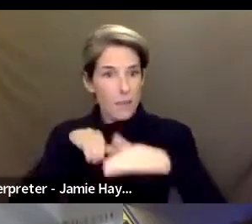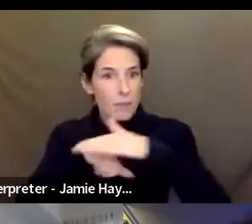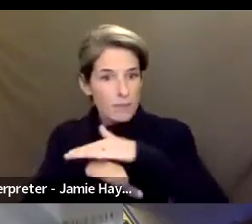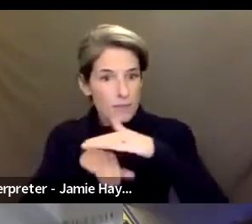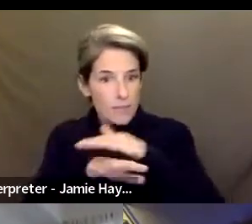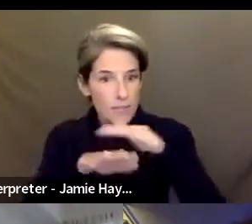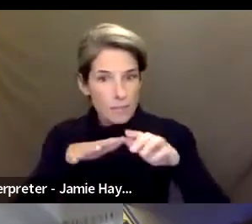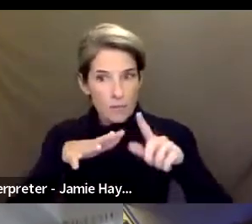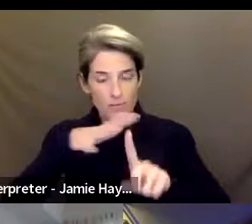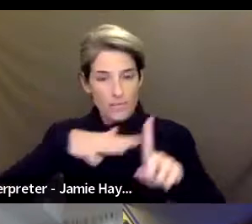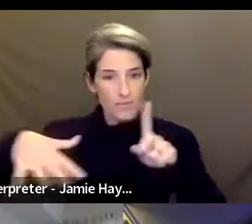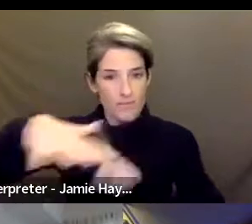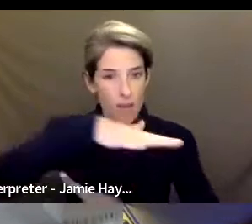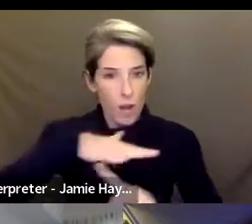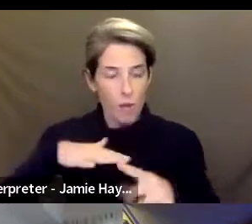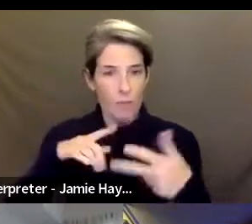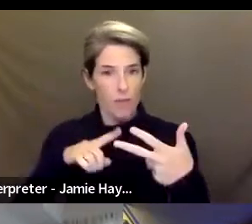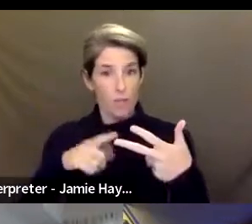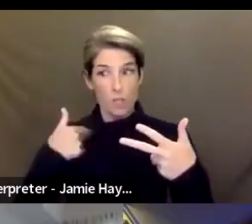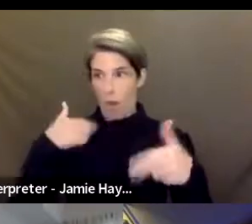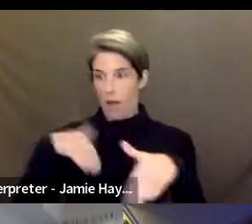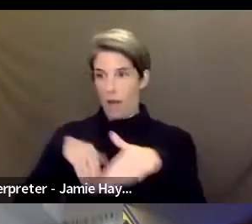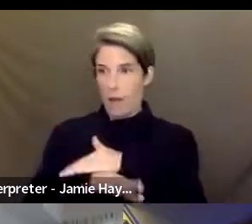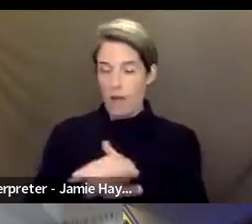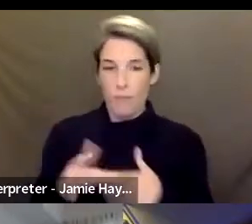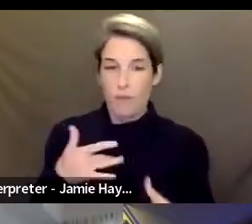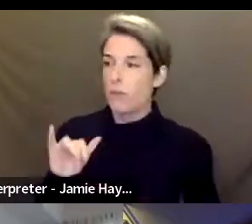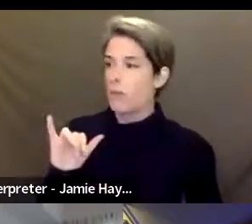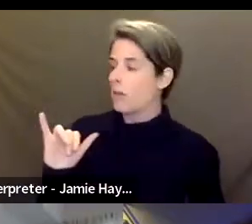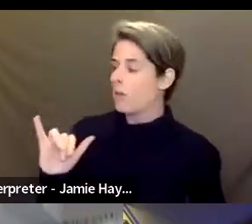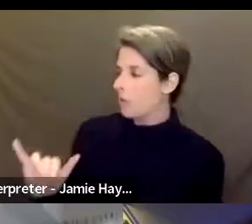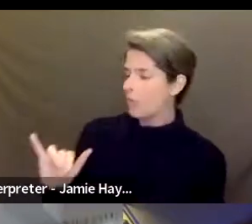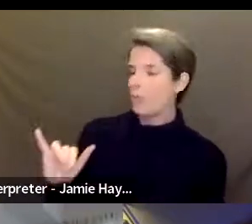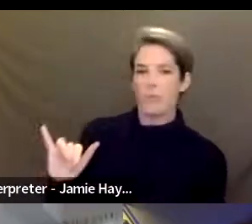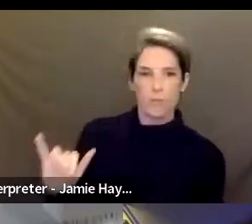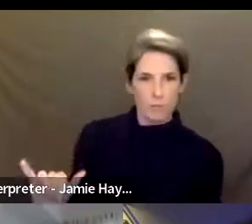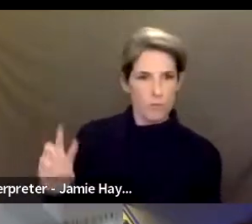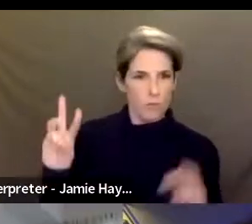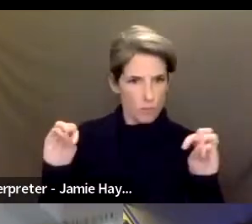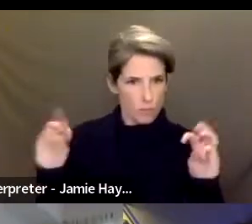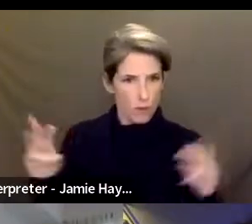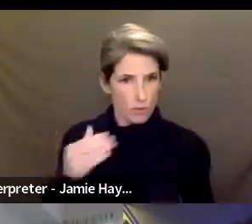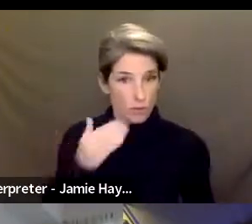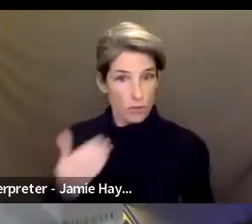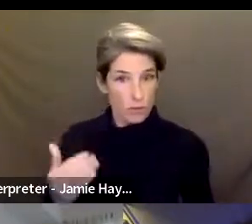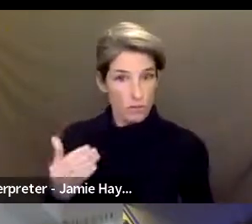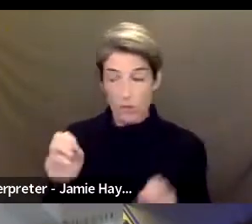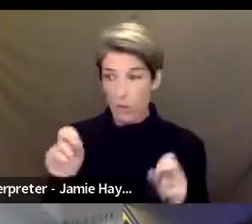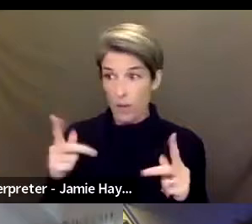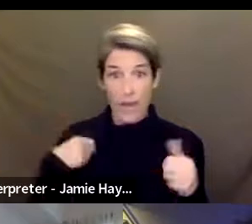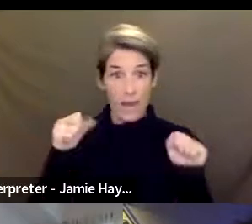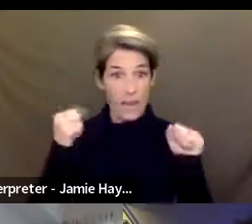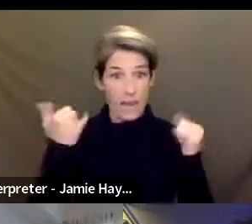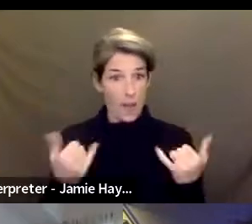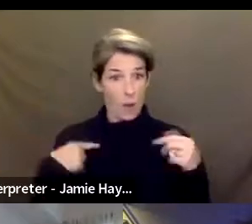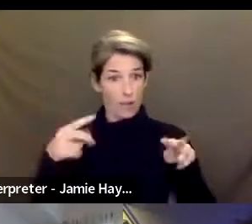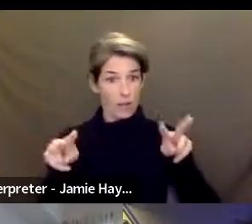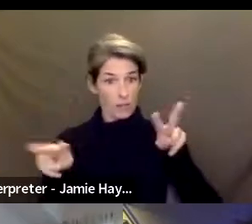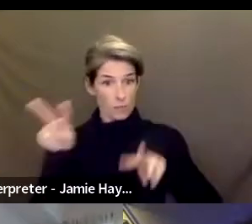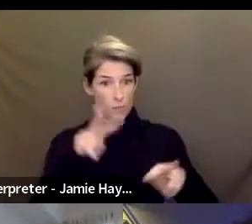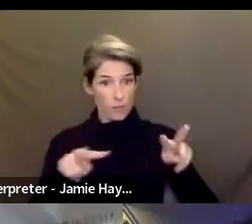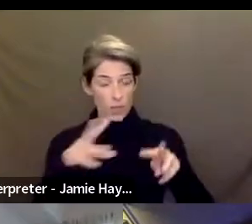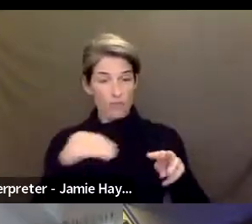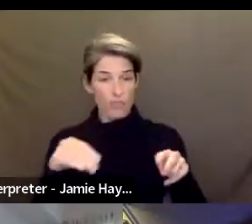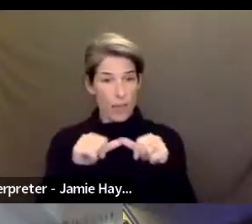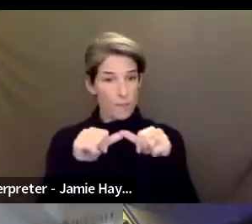and so by the time I arrive, I'm kind of just there to observe and to maintain. But